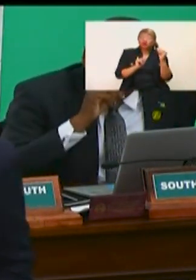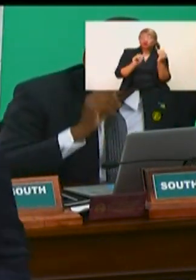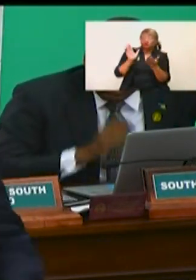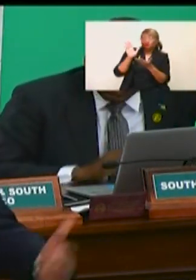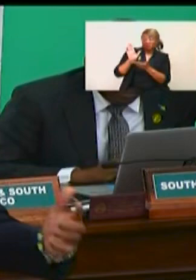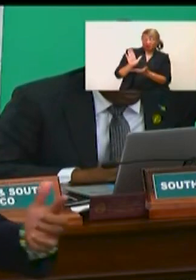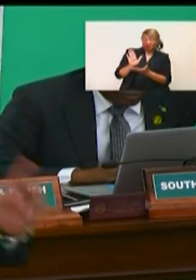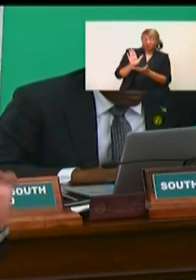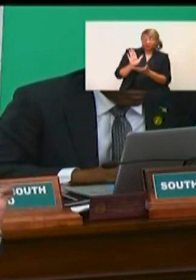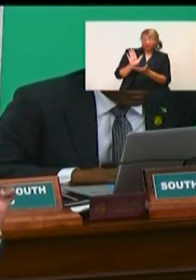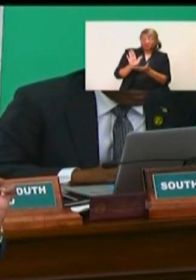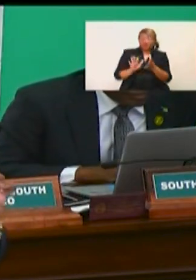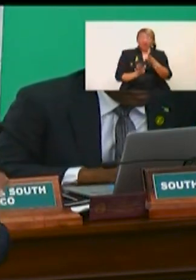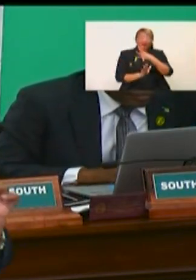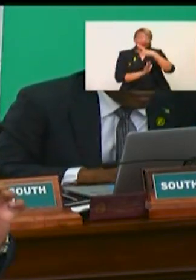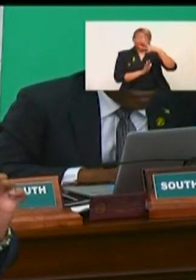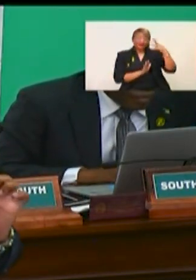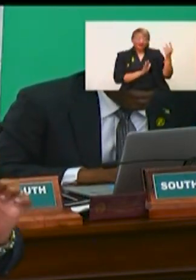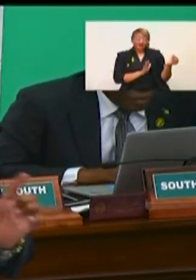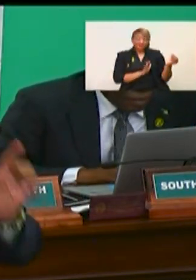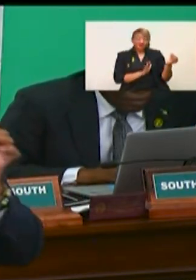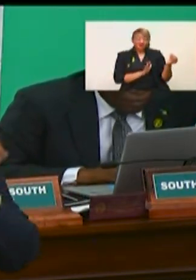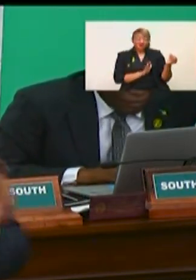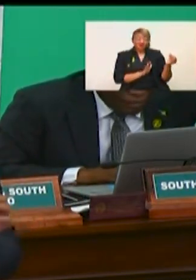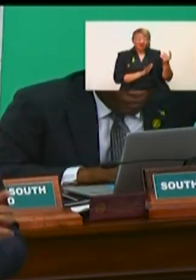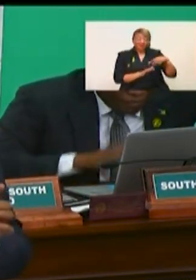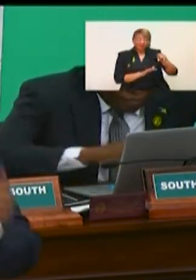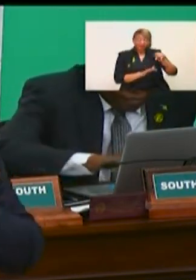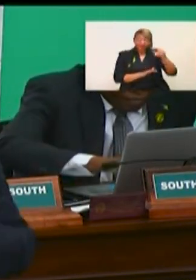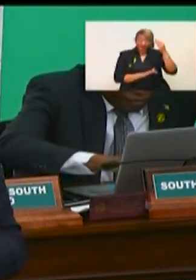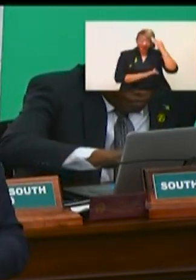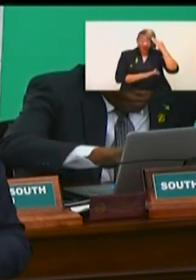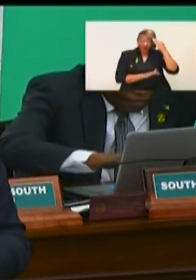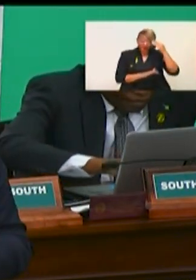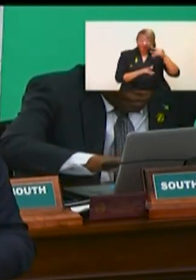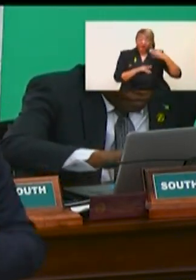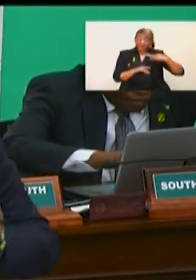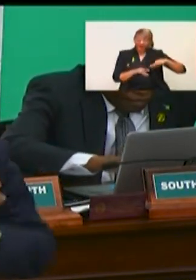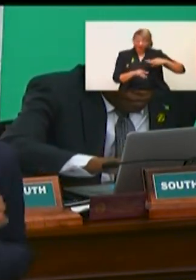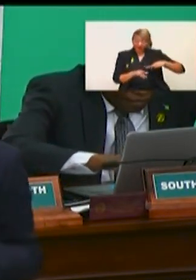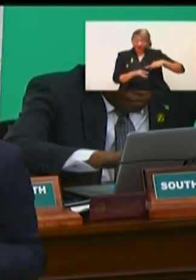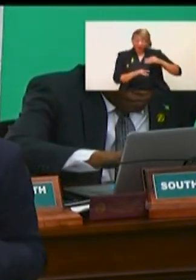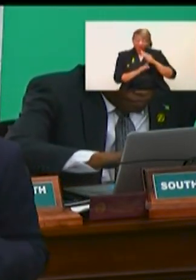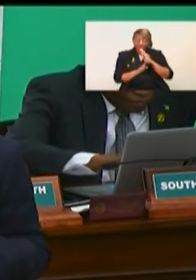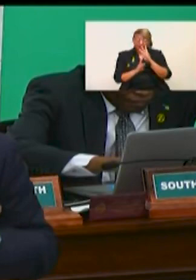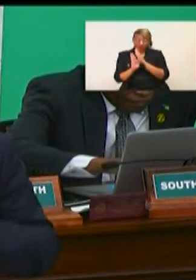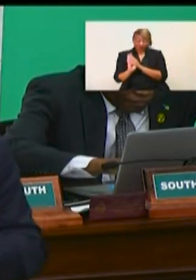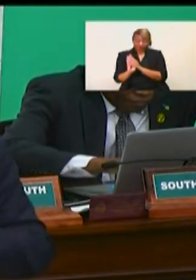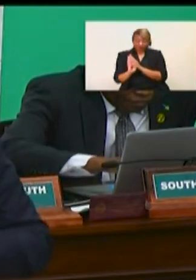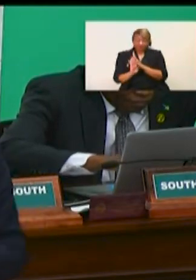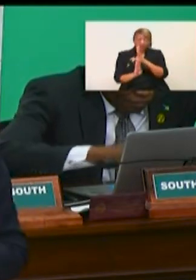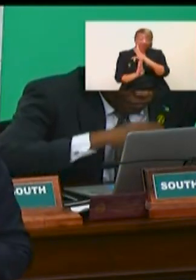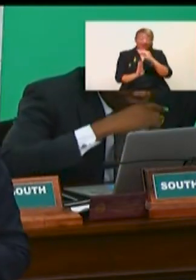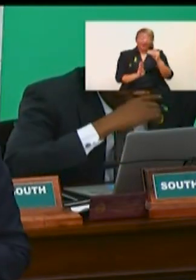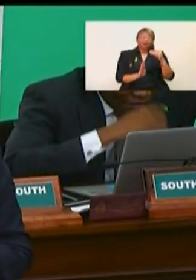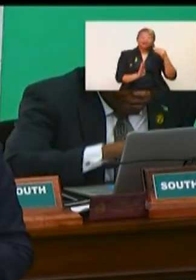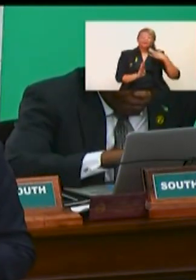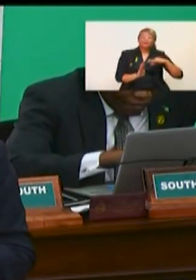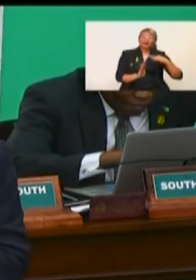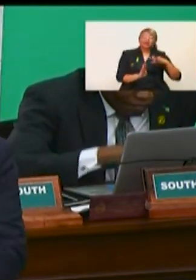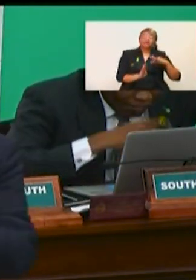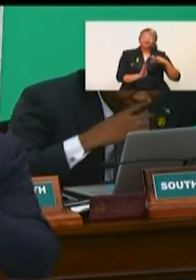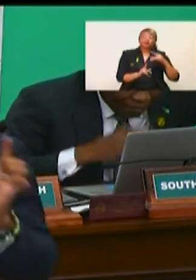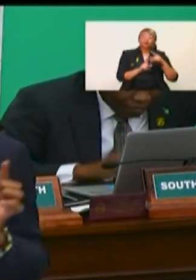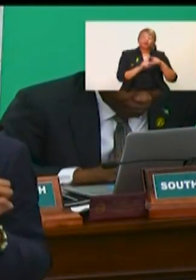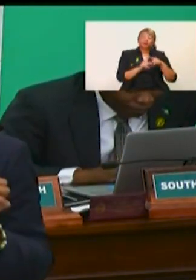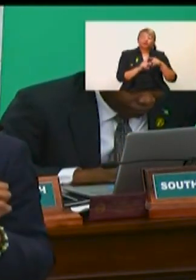Thank you, Honourable Member. And they know the benefit to the Bahamas and the benefit